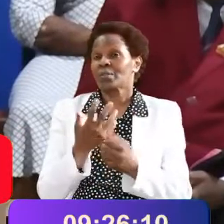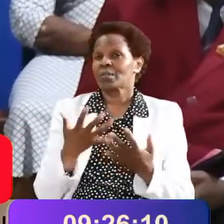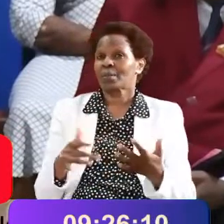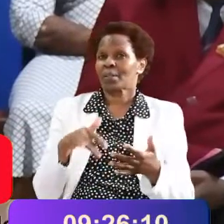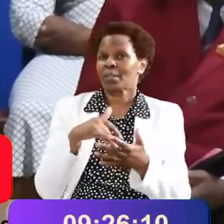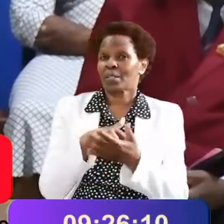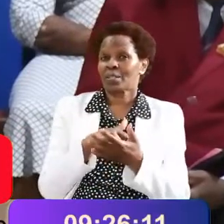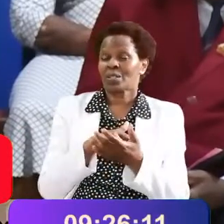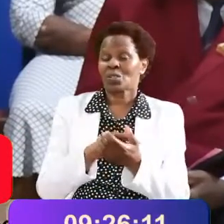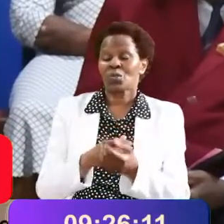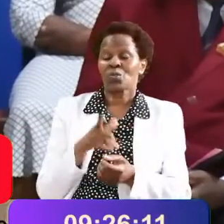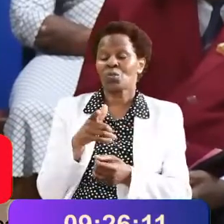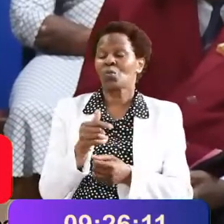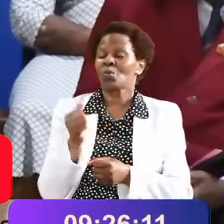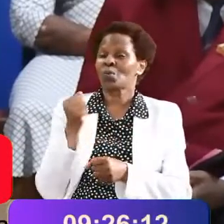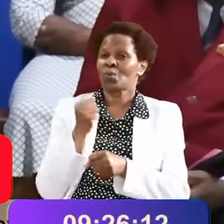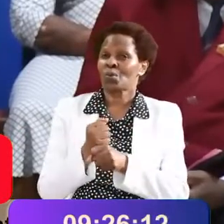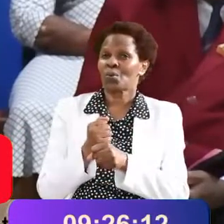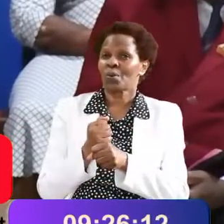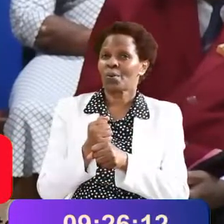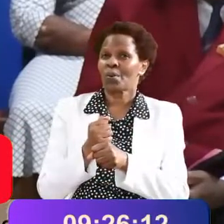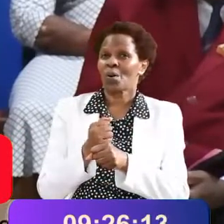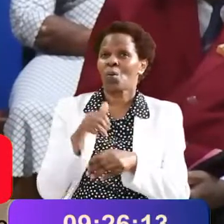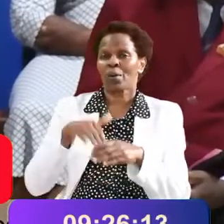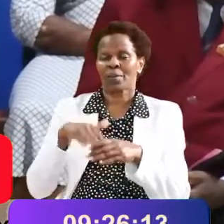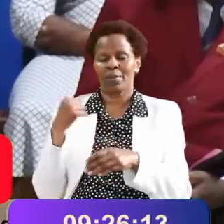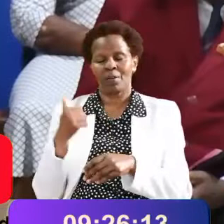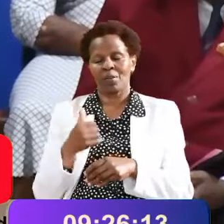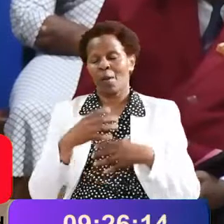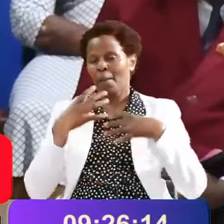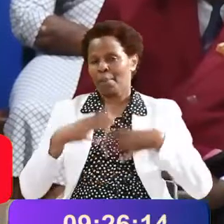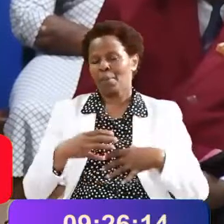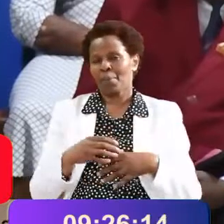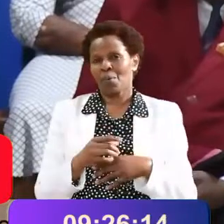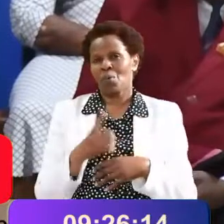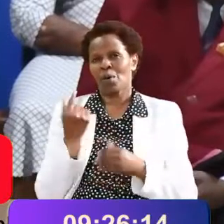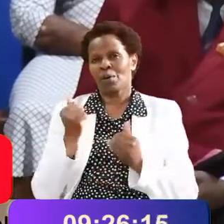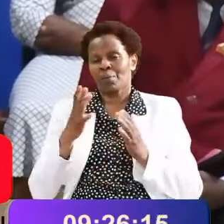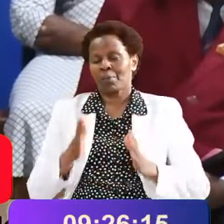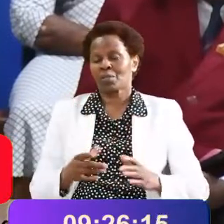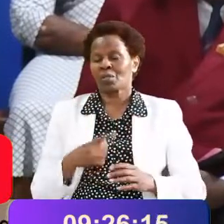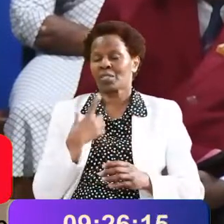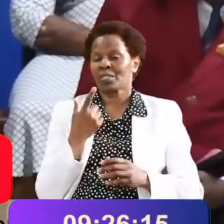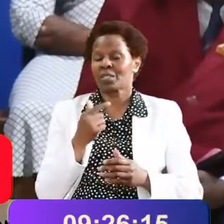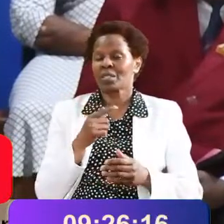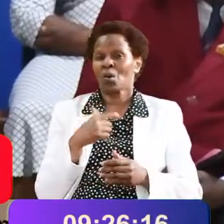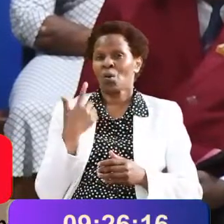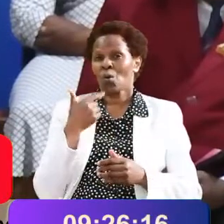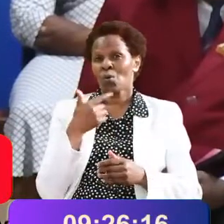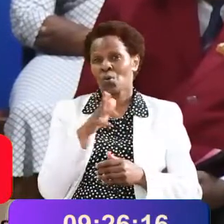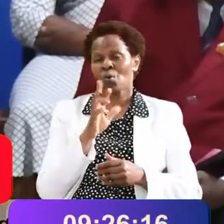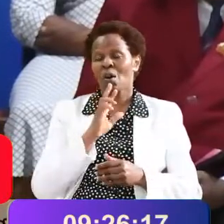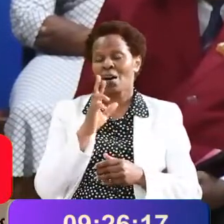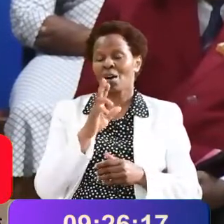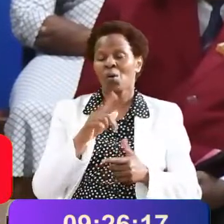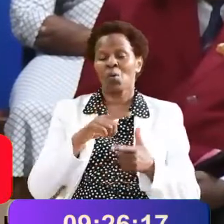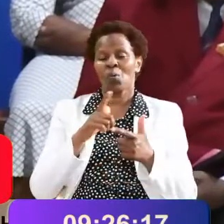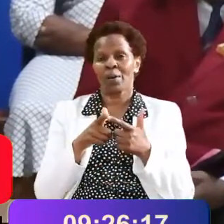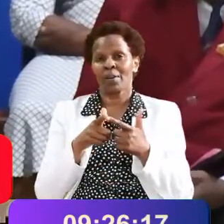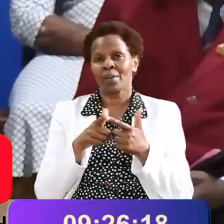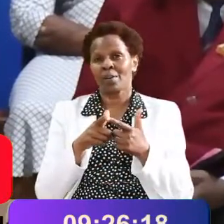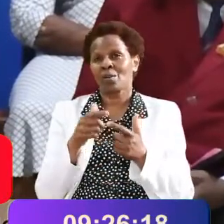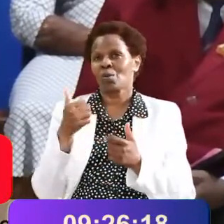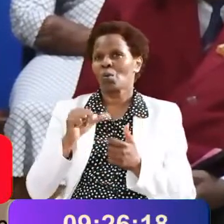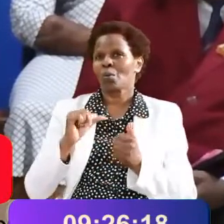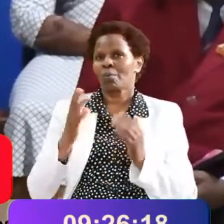do even in the presence of people. Somebody said that the character is who you are when no one is watching. And